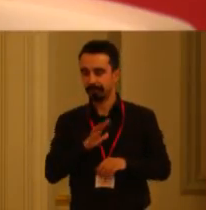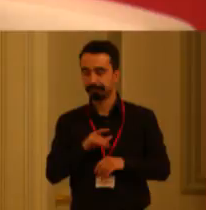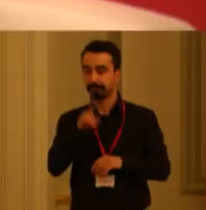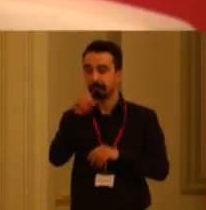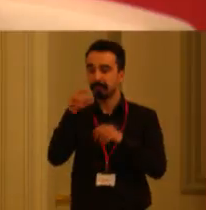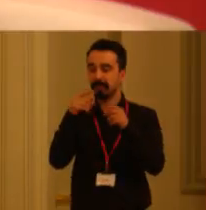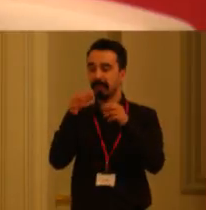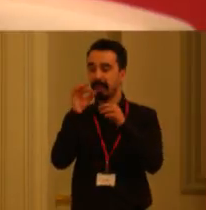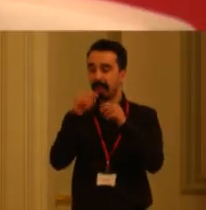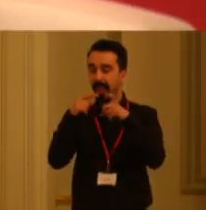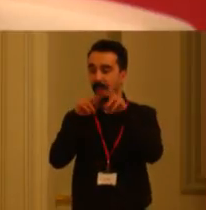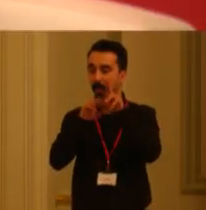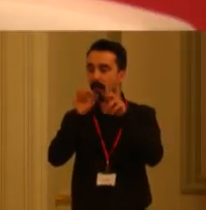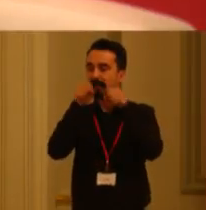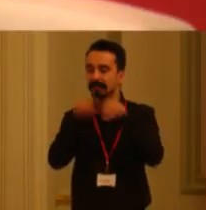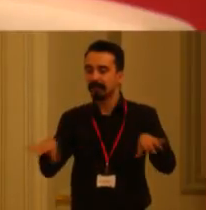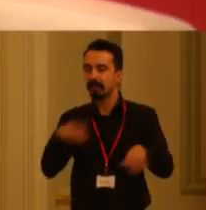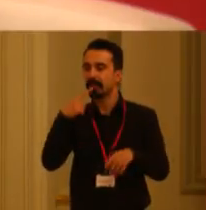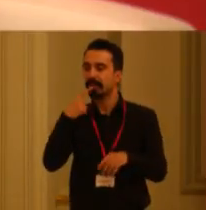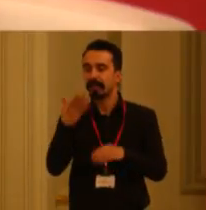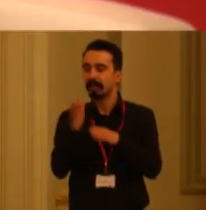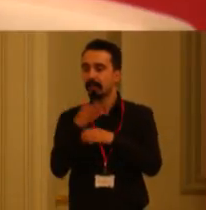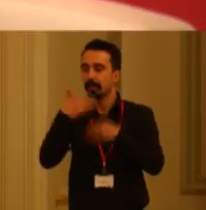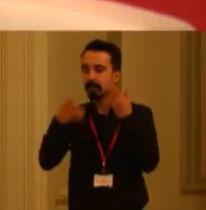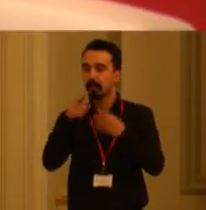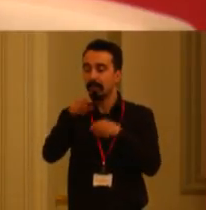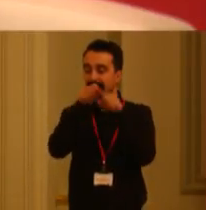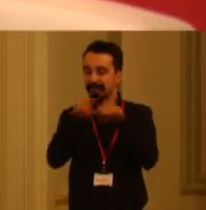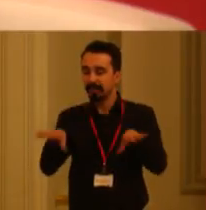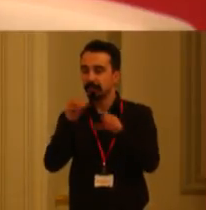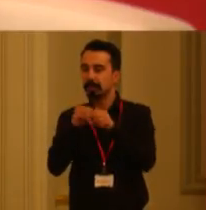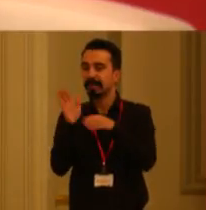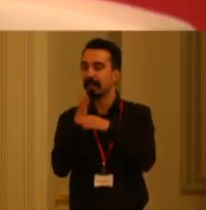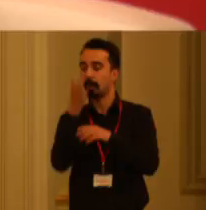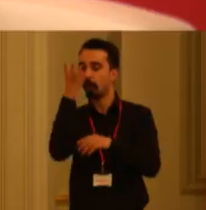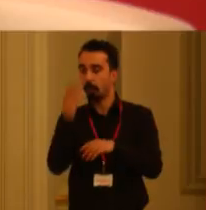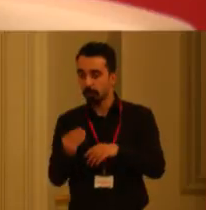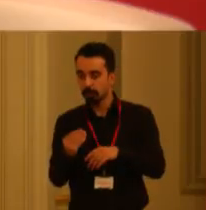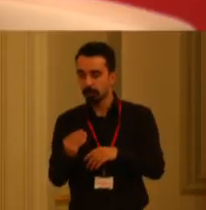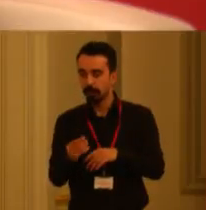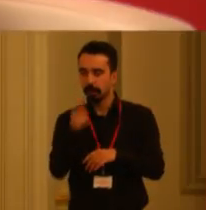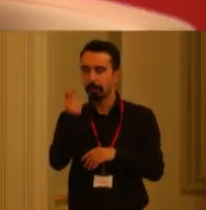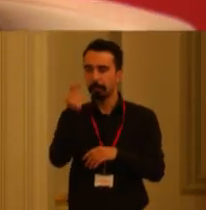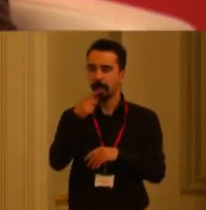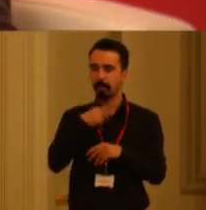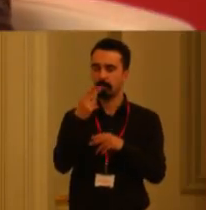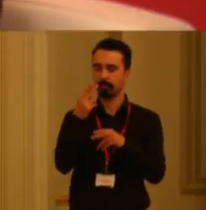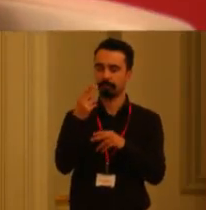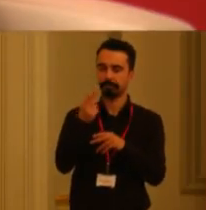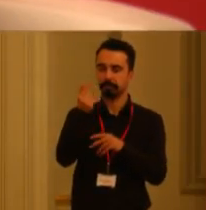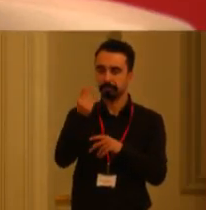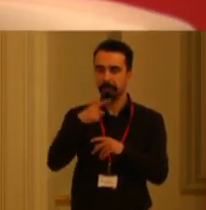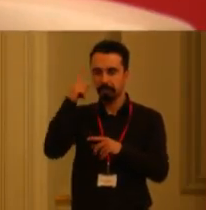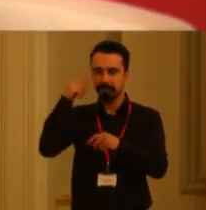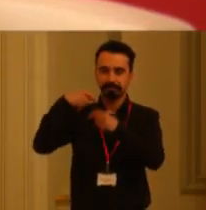young people. So what is meant by that ecosystem? What kind of an ecosystem should that be? What should the elements of that